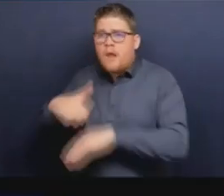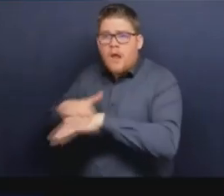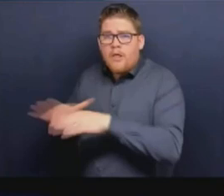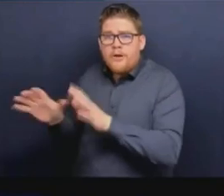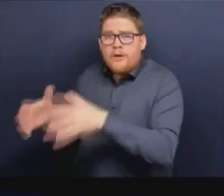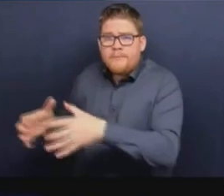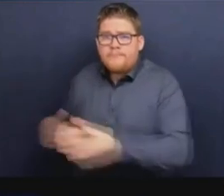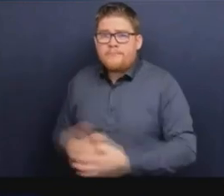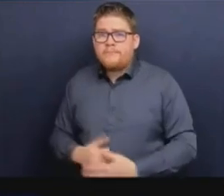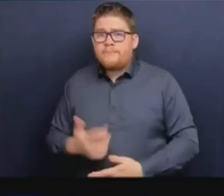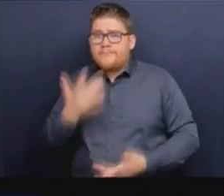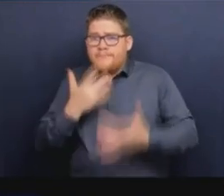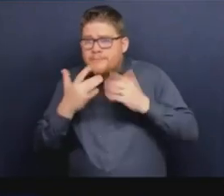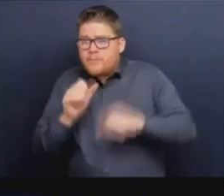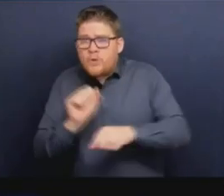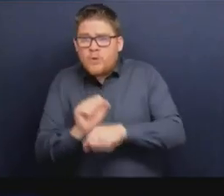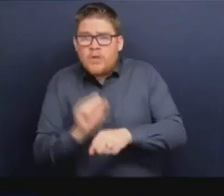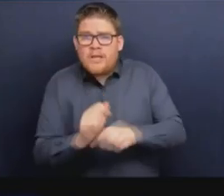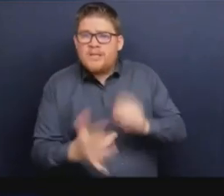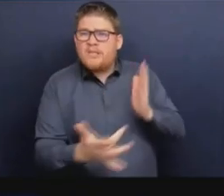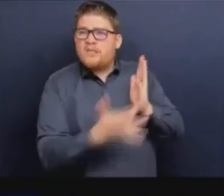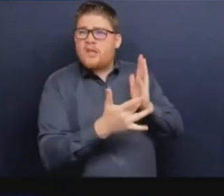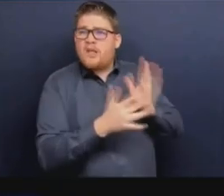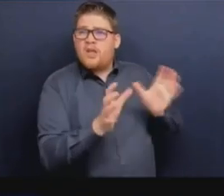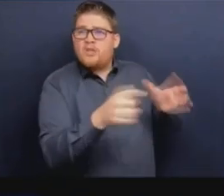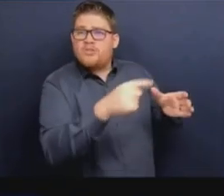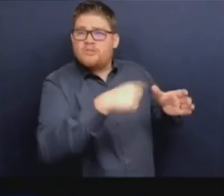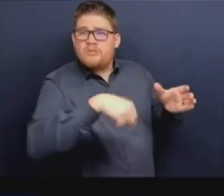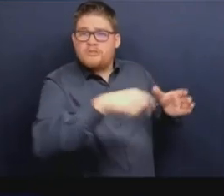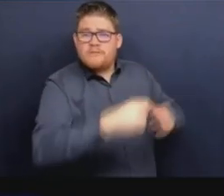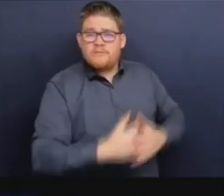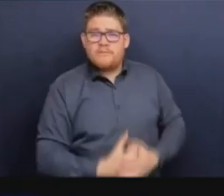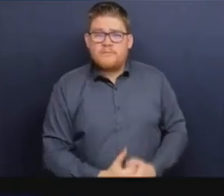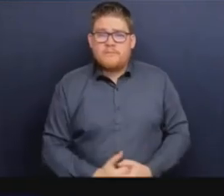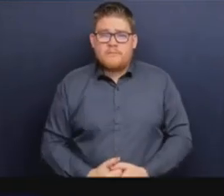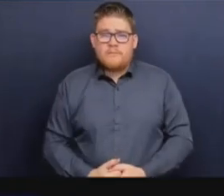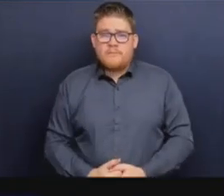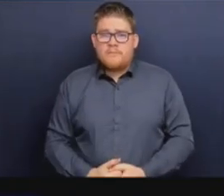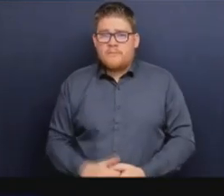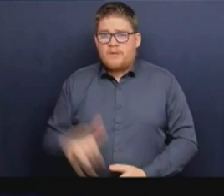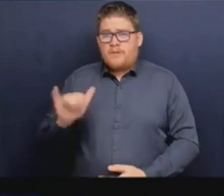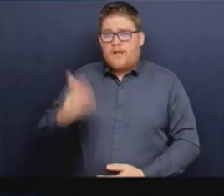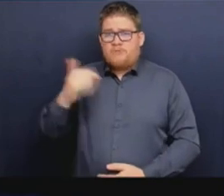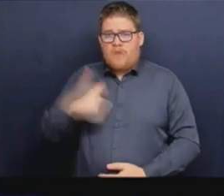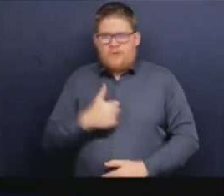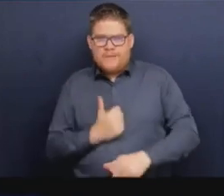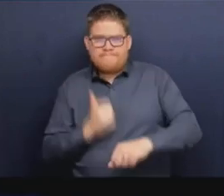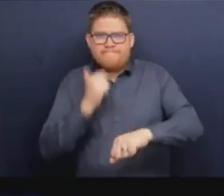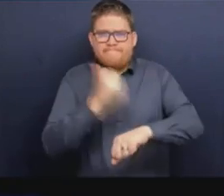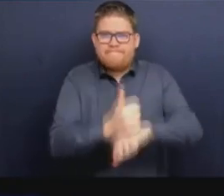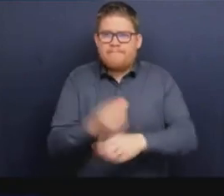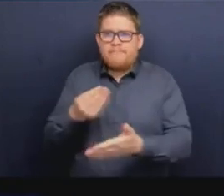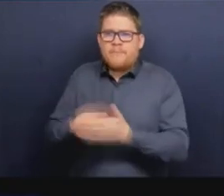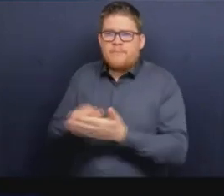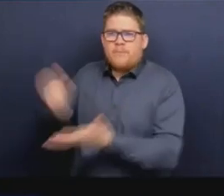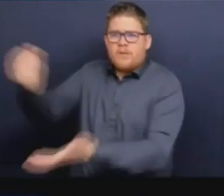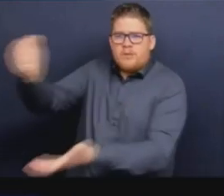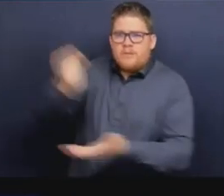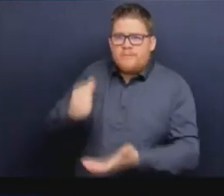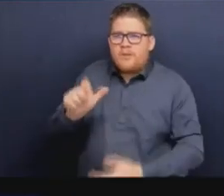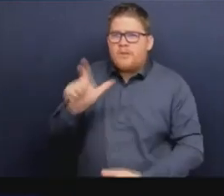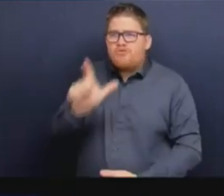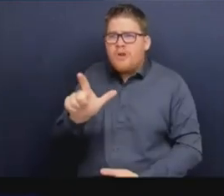through the Innovator Skills Initiative program. This funding will help us help up to 3,000 people